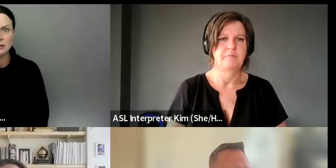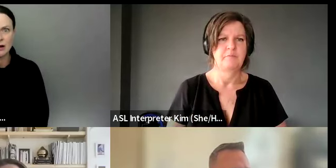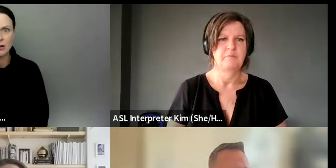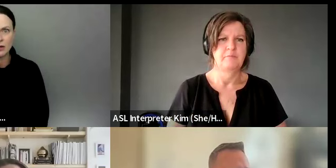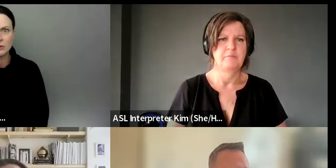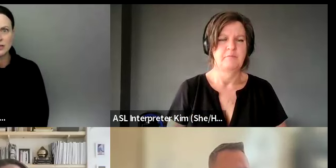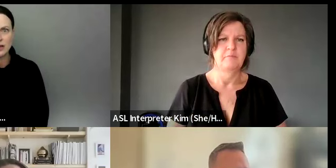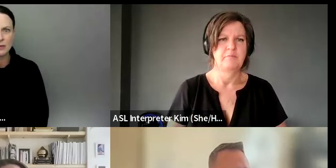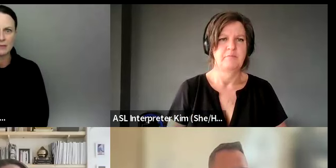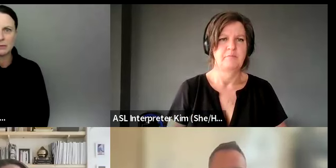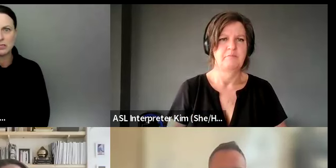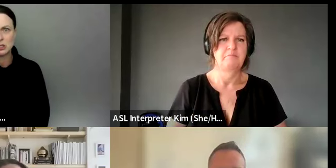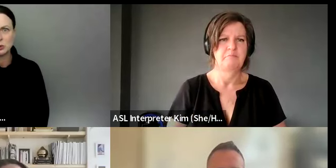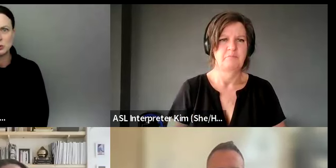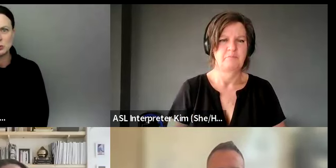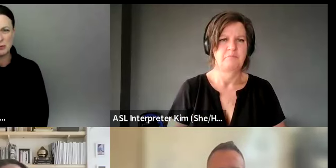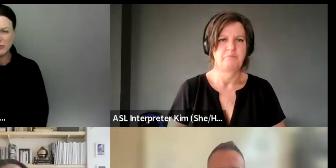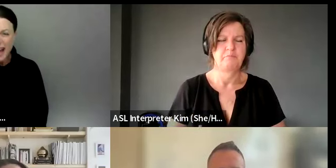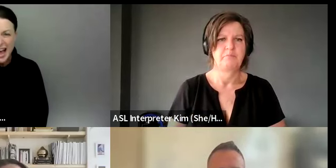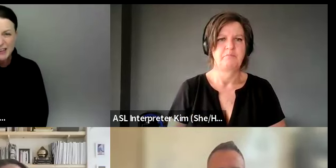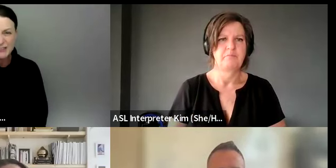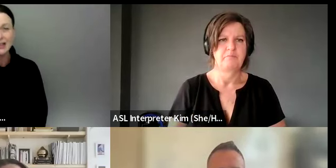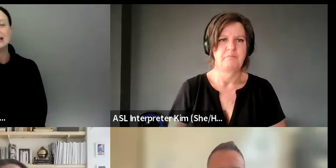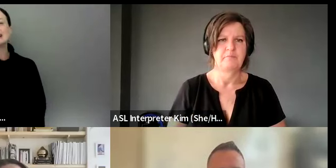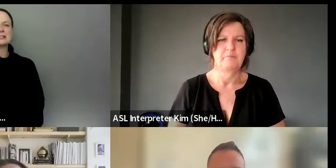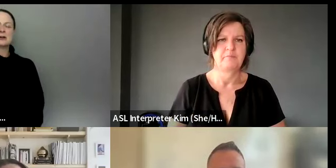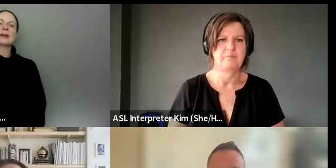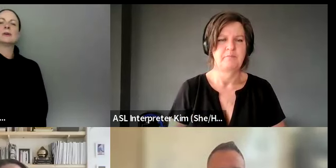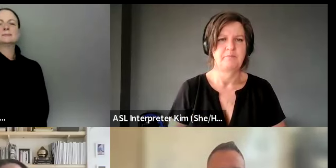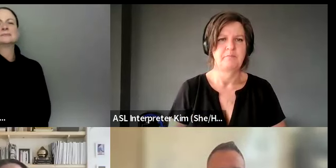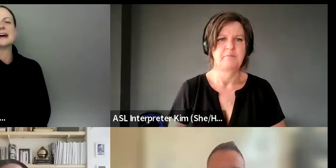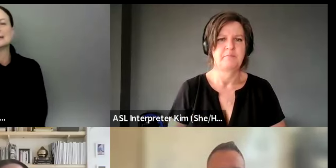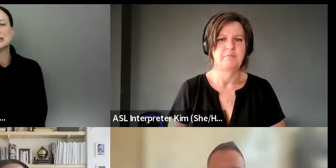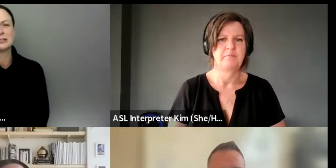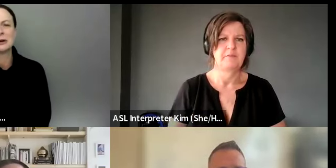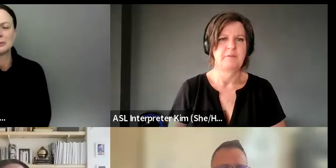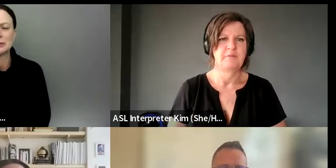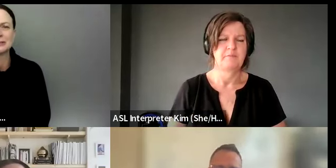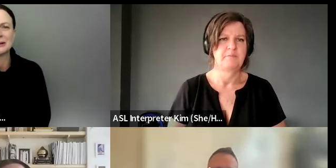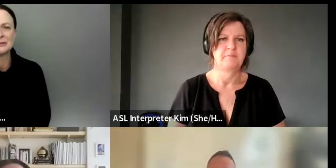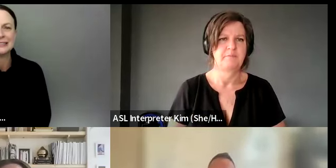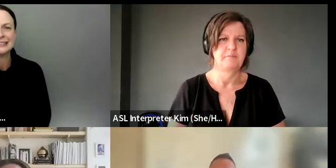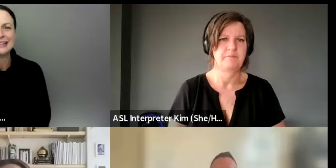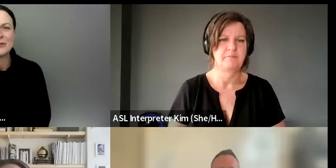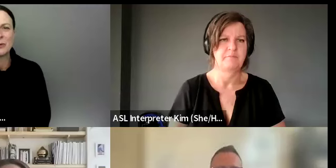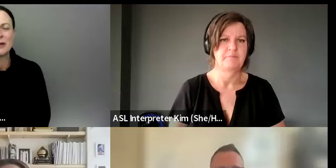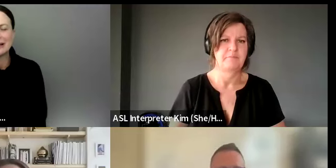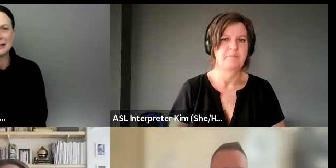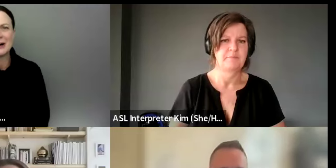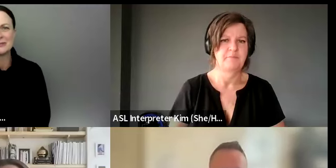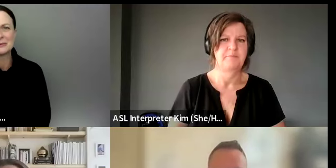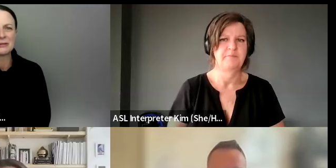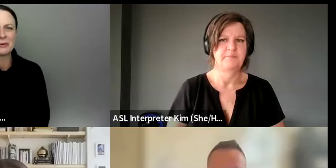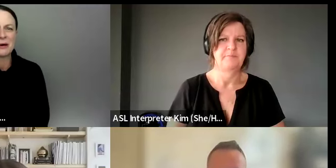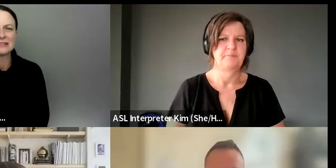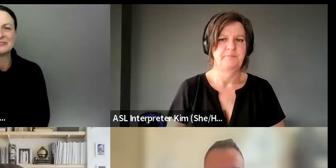even saw all those. I thought we had maybe two, but five? That's incredible. Yeah, just incredible. So, yeah, overwhelming.